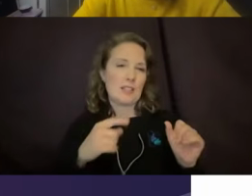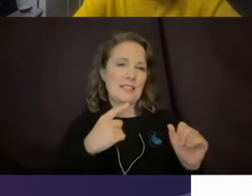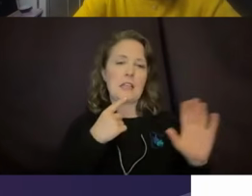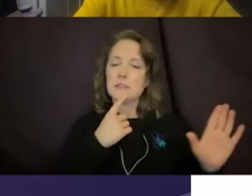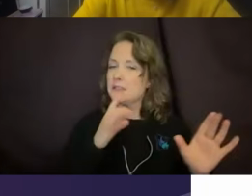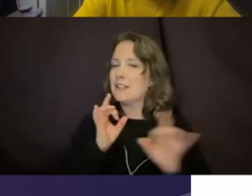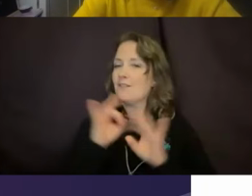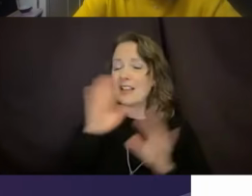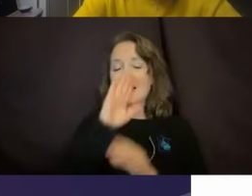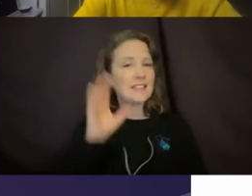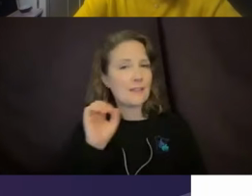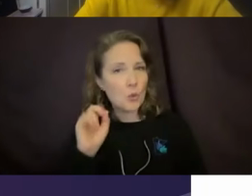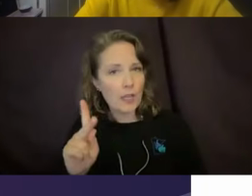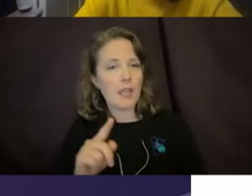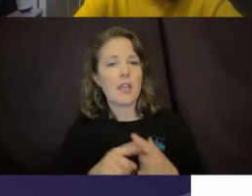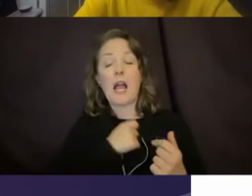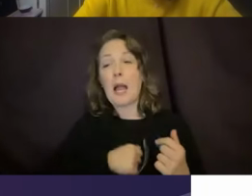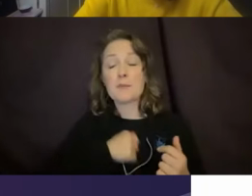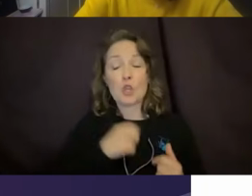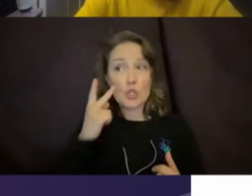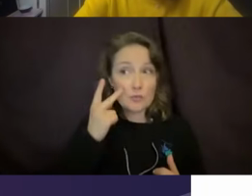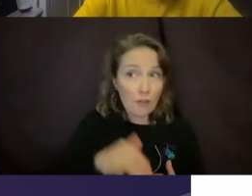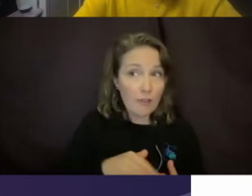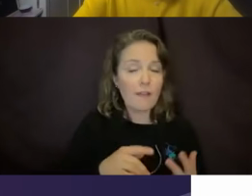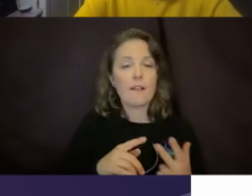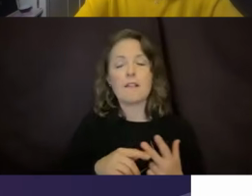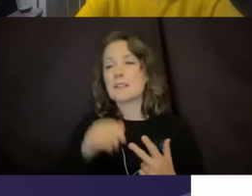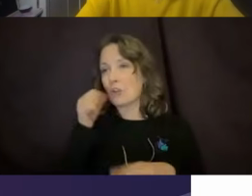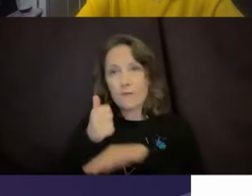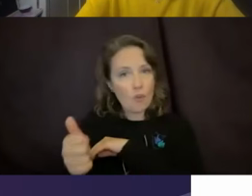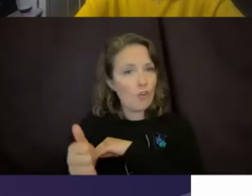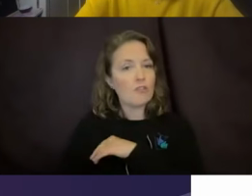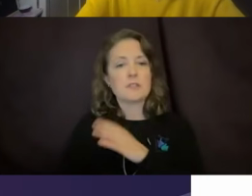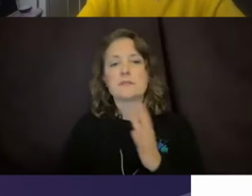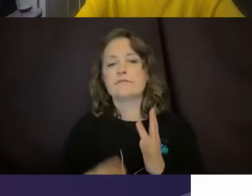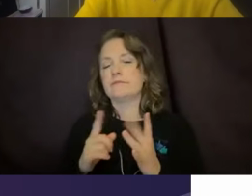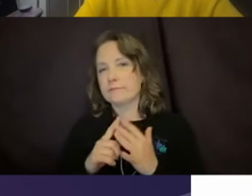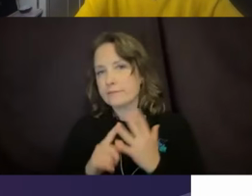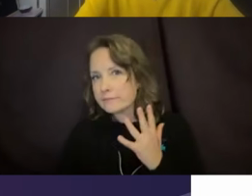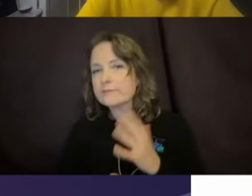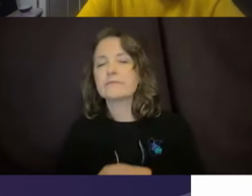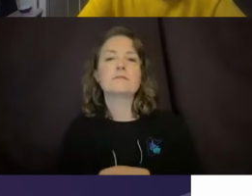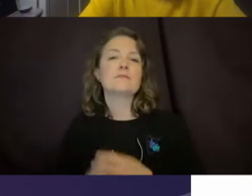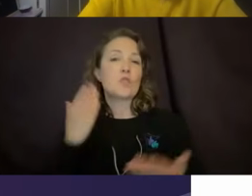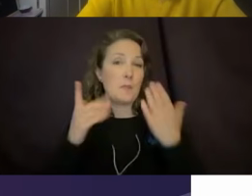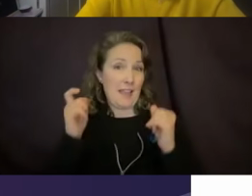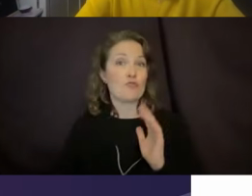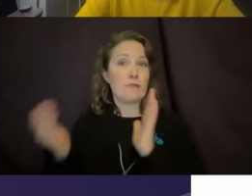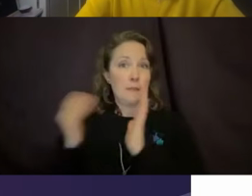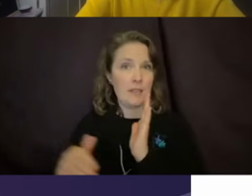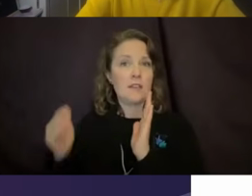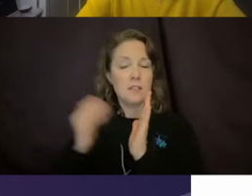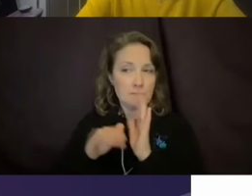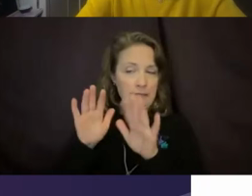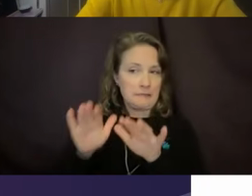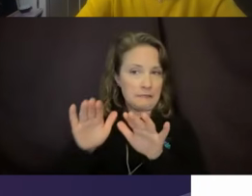I'm sorry that you saw that. You didn't cause it. It's not your fault. So kind of like you might have to repeat some of those